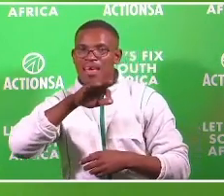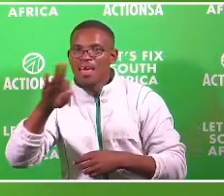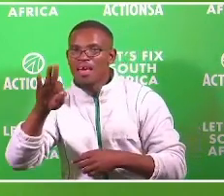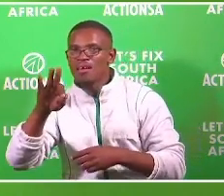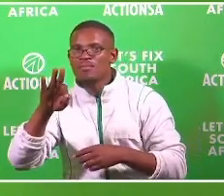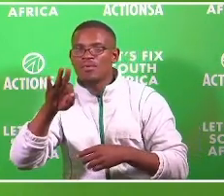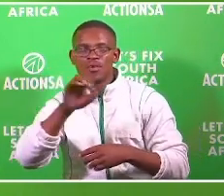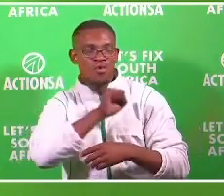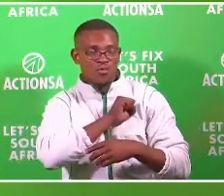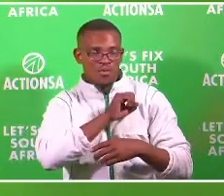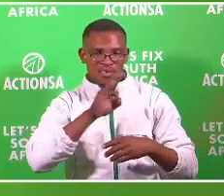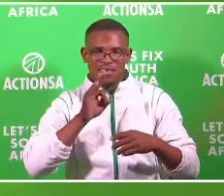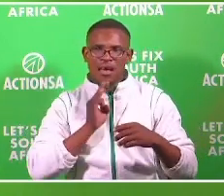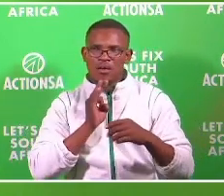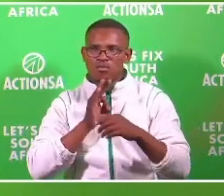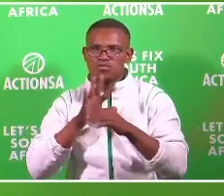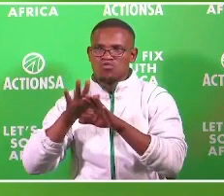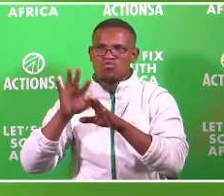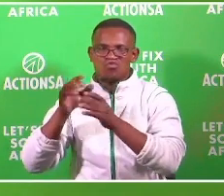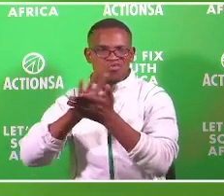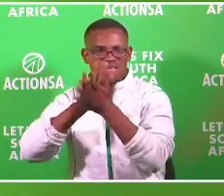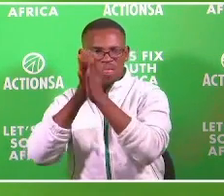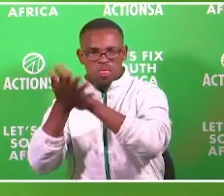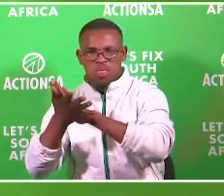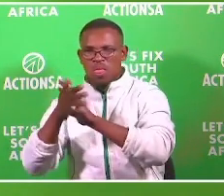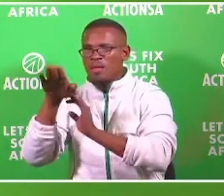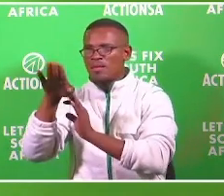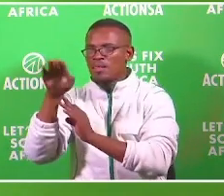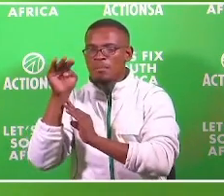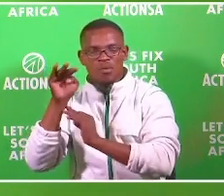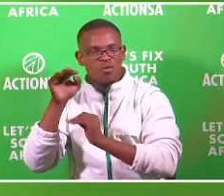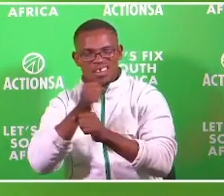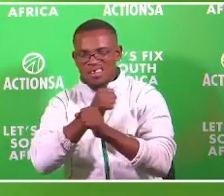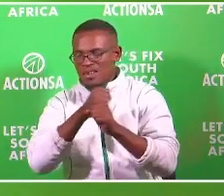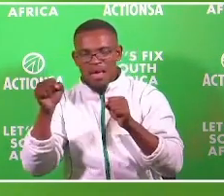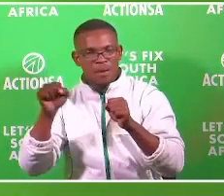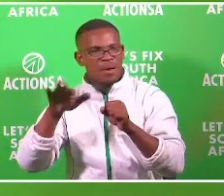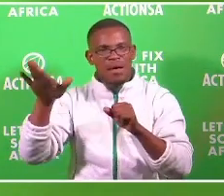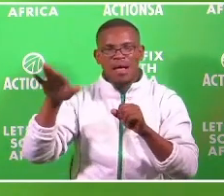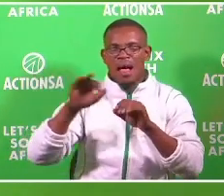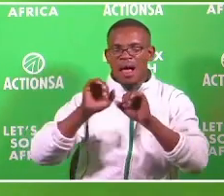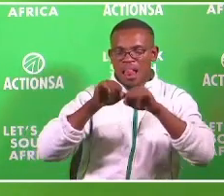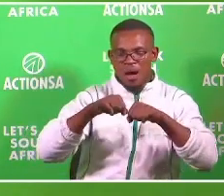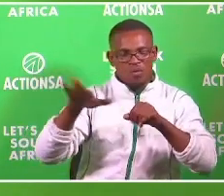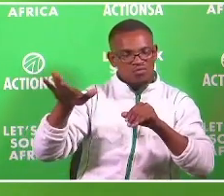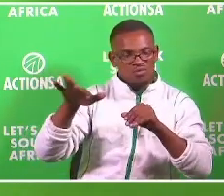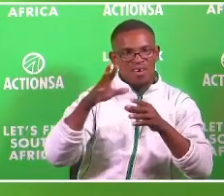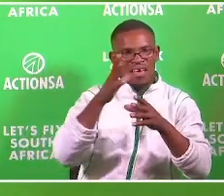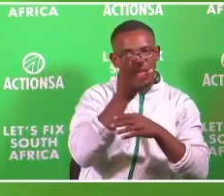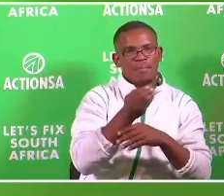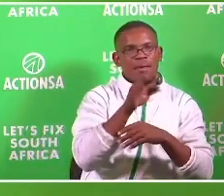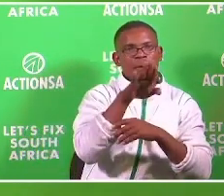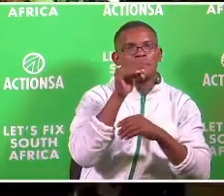officials who reigned Zimbabwe will not be allowed to even have bank accounts in our country, South Africa.